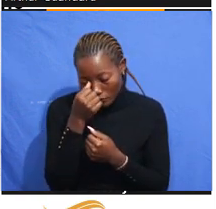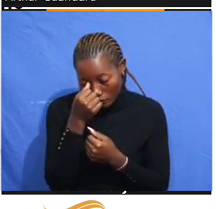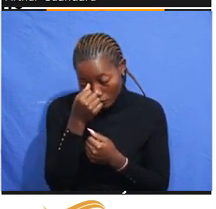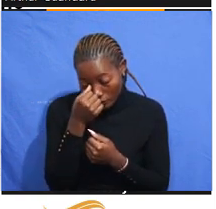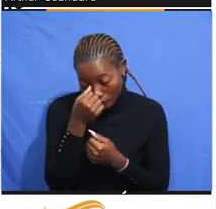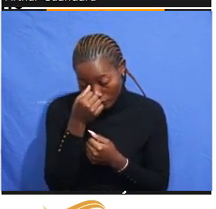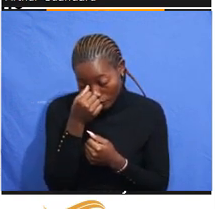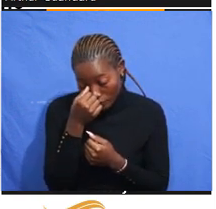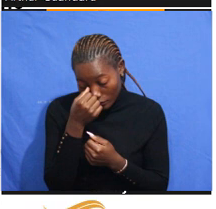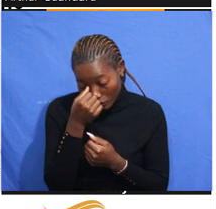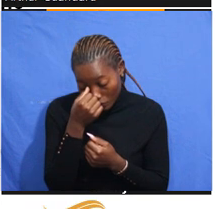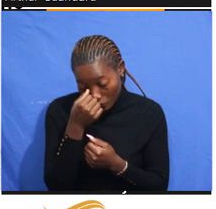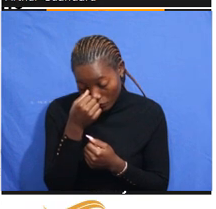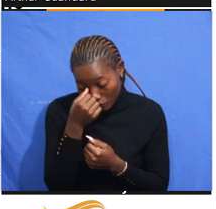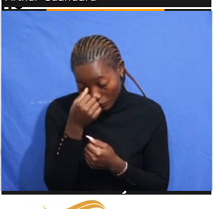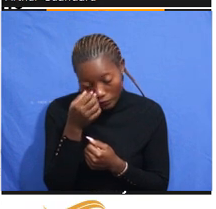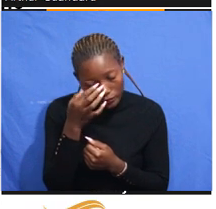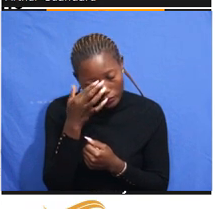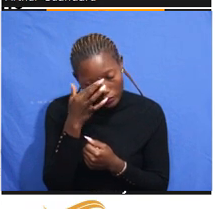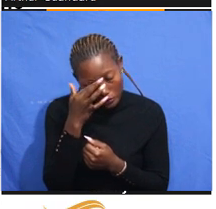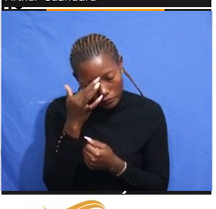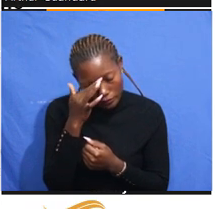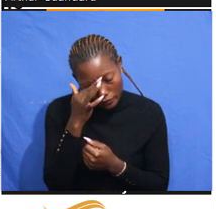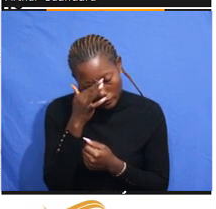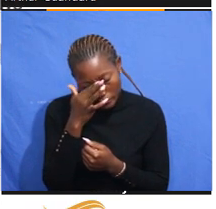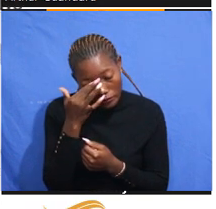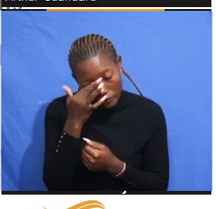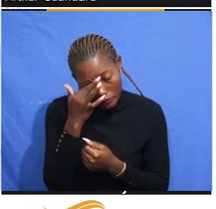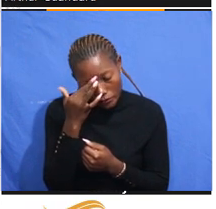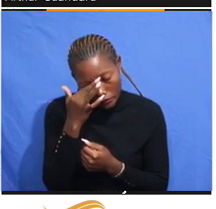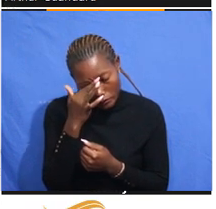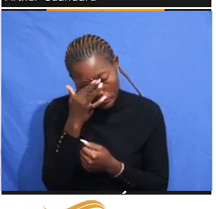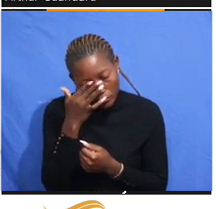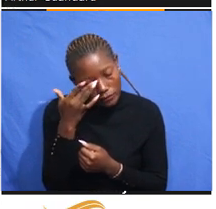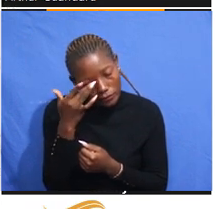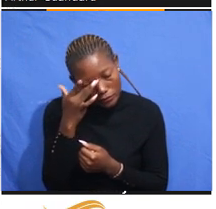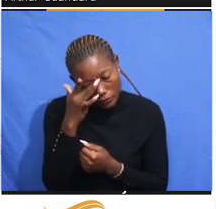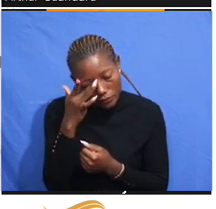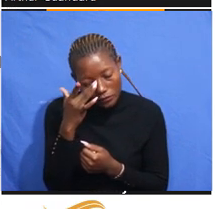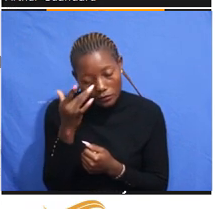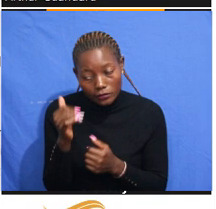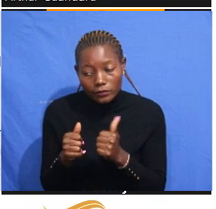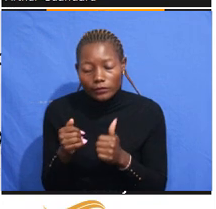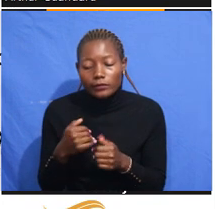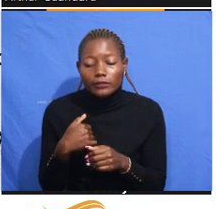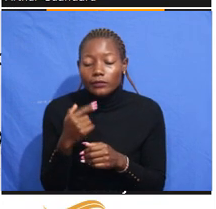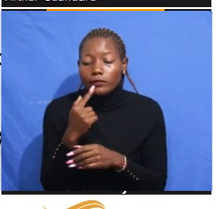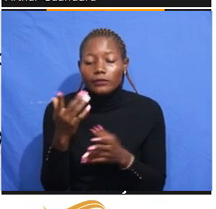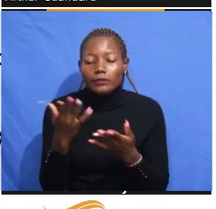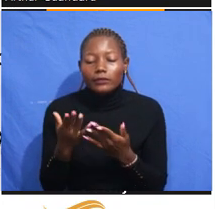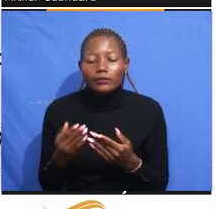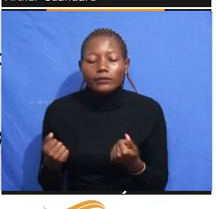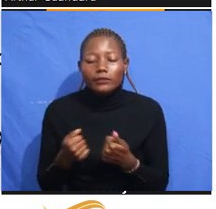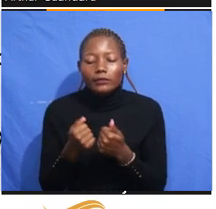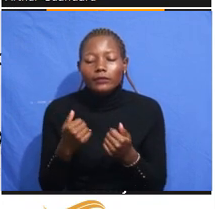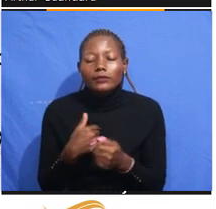exchange, the gaseous exchange, which again I will highlight where they take place. So again, I've just mentioned